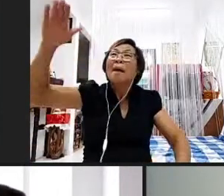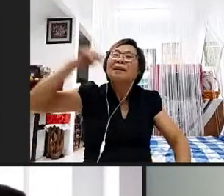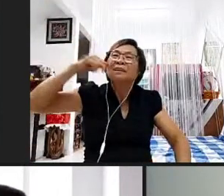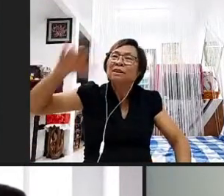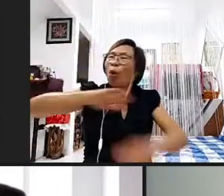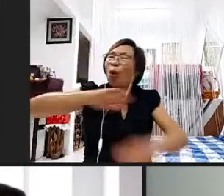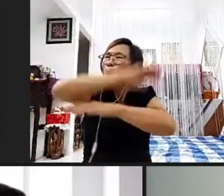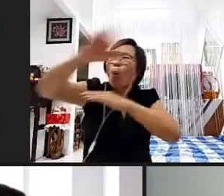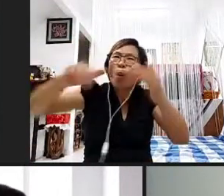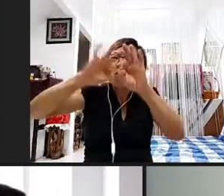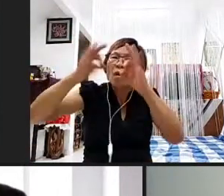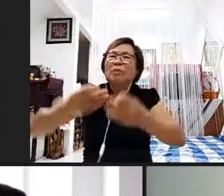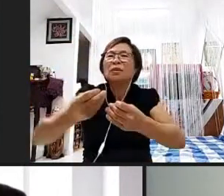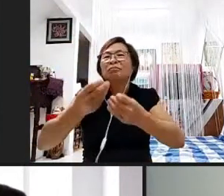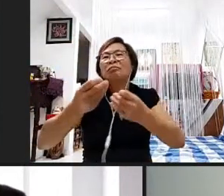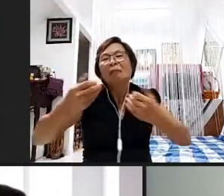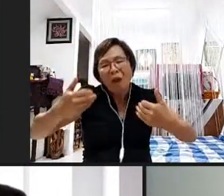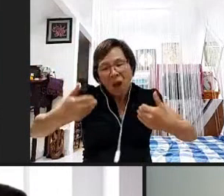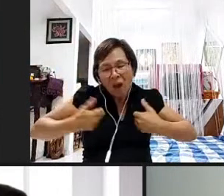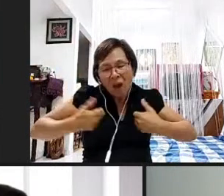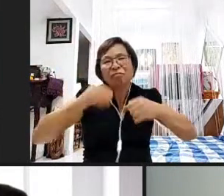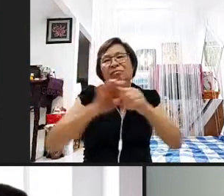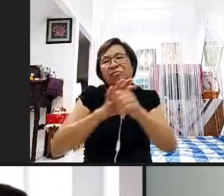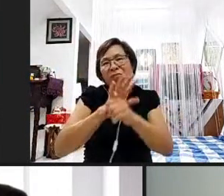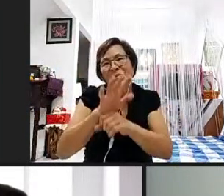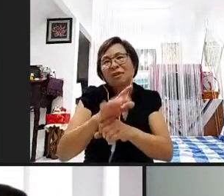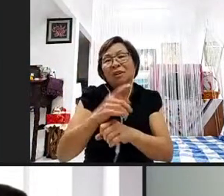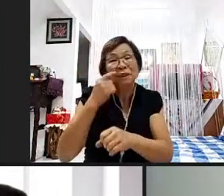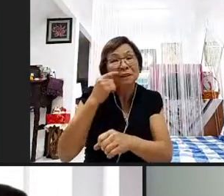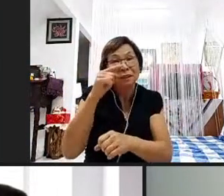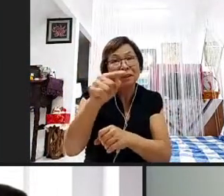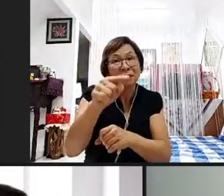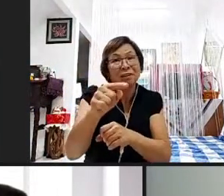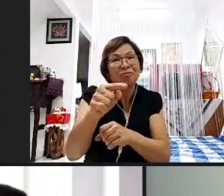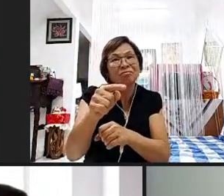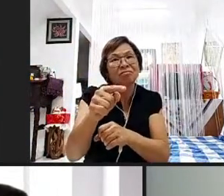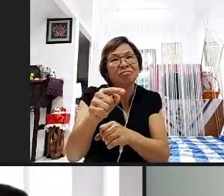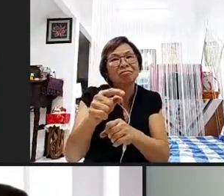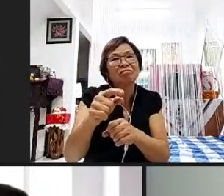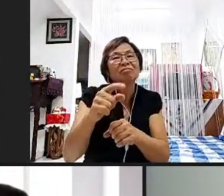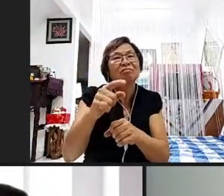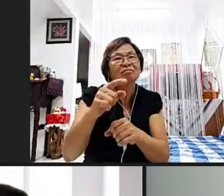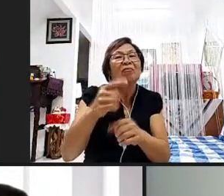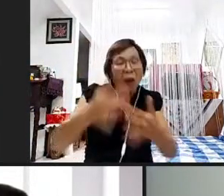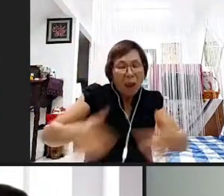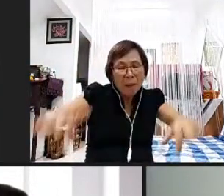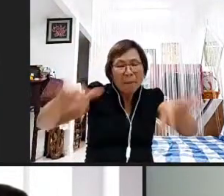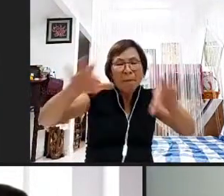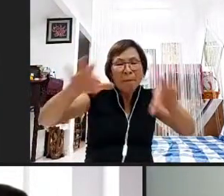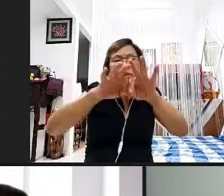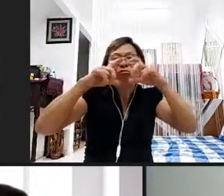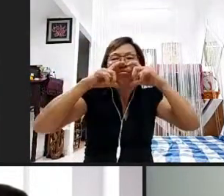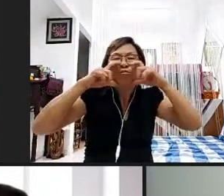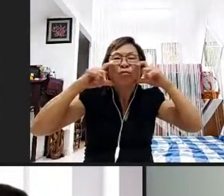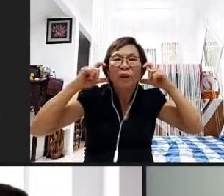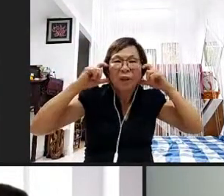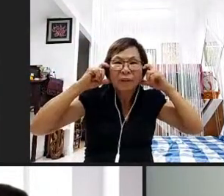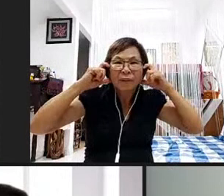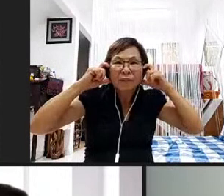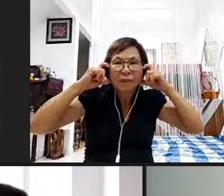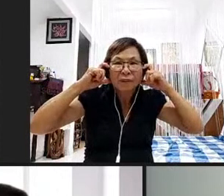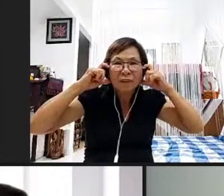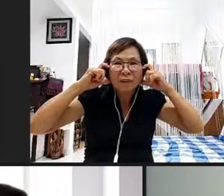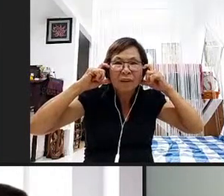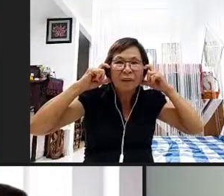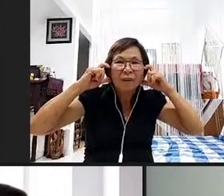family get infected. So you can see the power of wearing mask, wearing properly, and you got to change